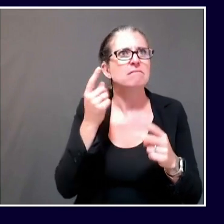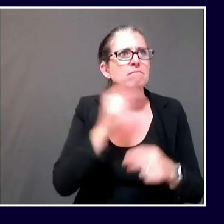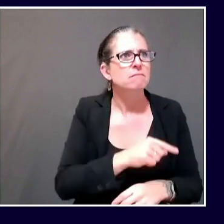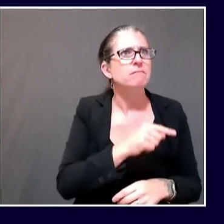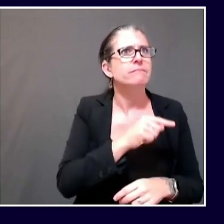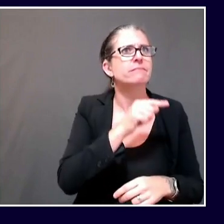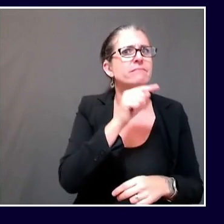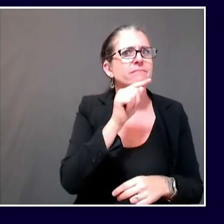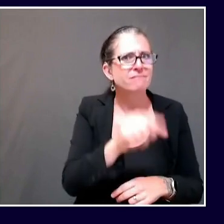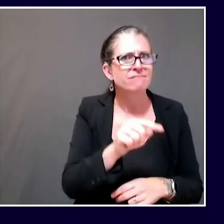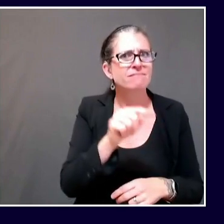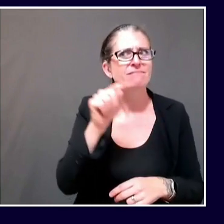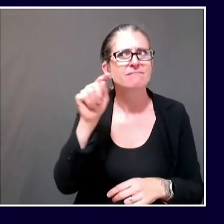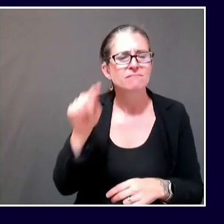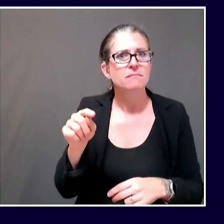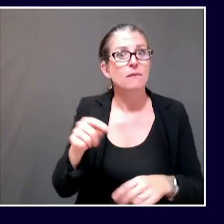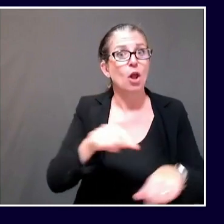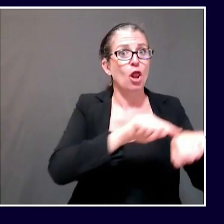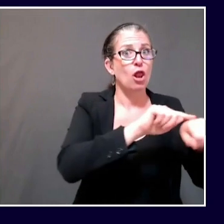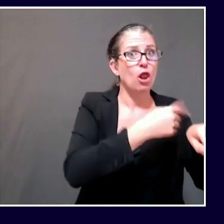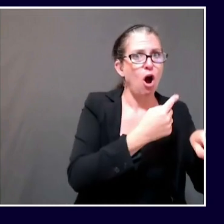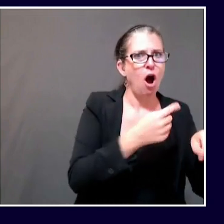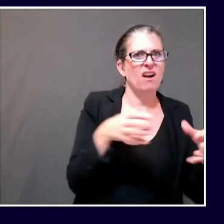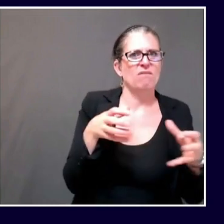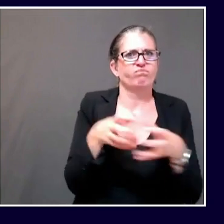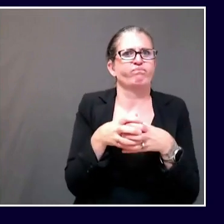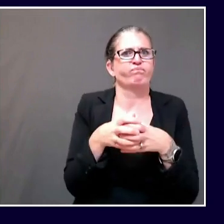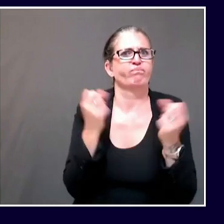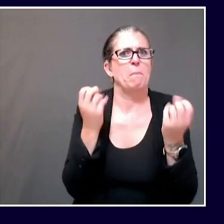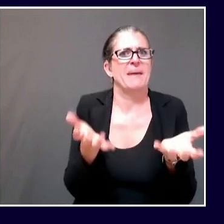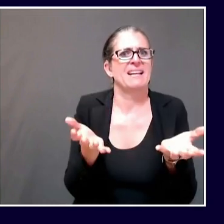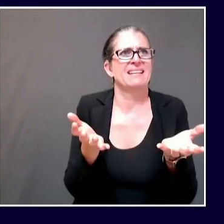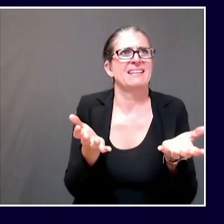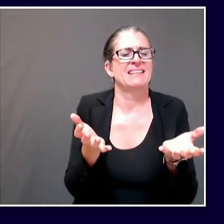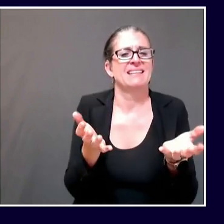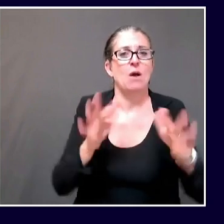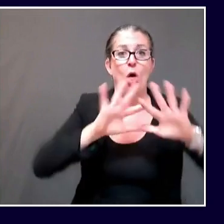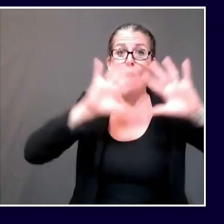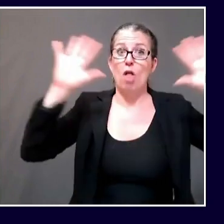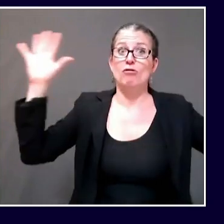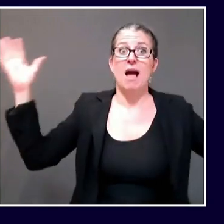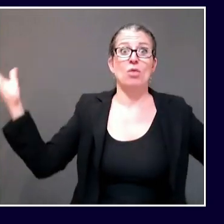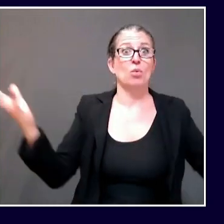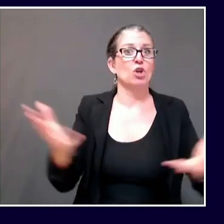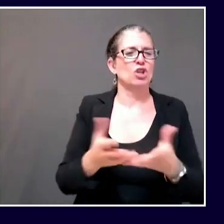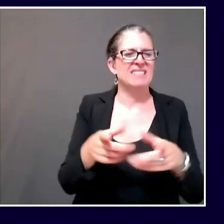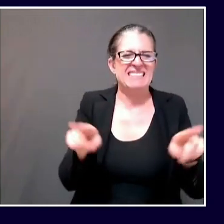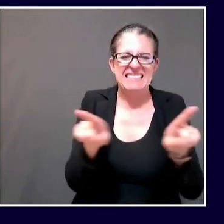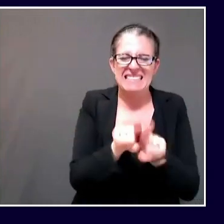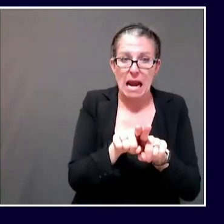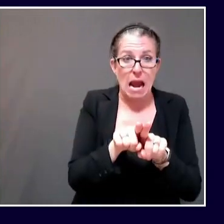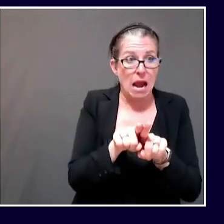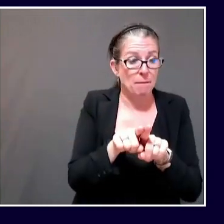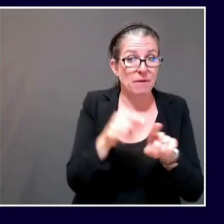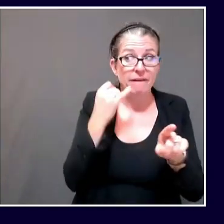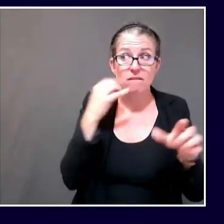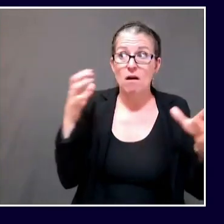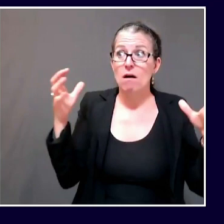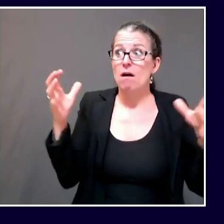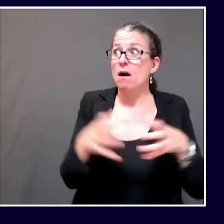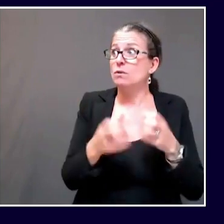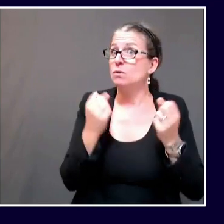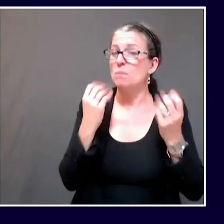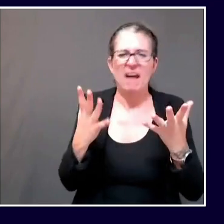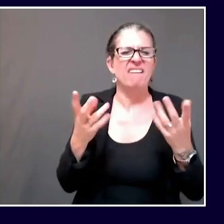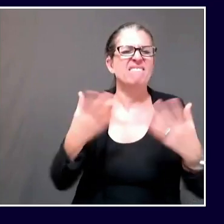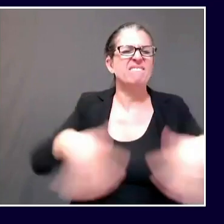but across the globe, we see the potential for outbreaks. What concerns me in this situation is the fact that